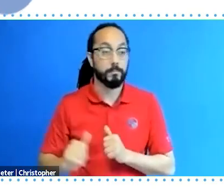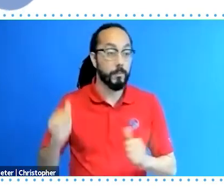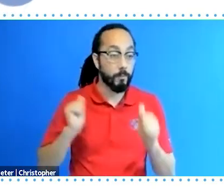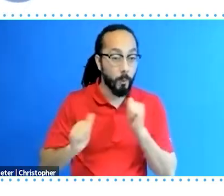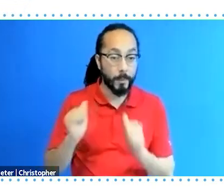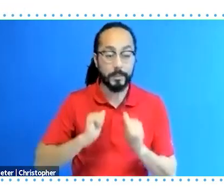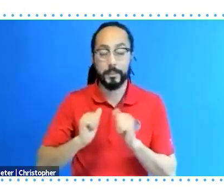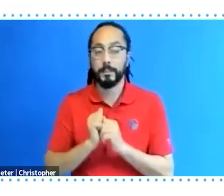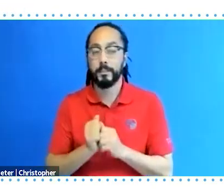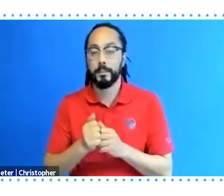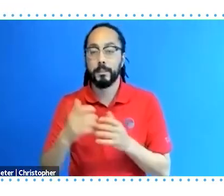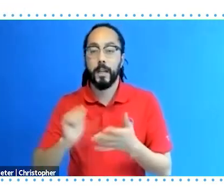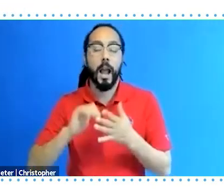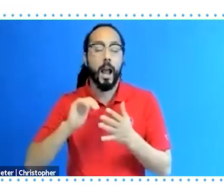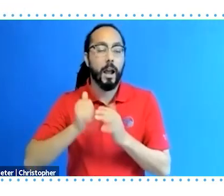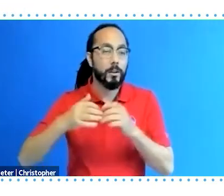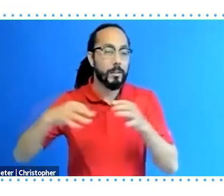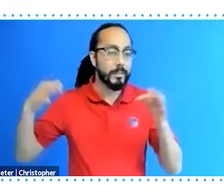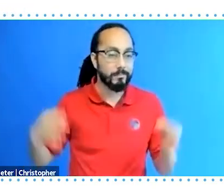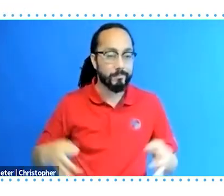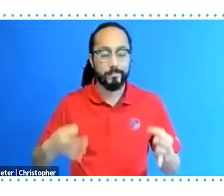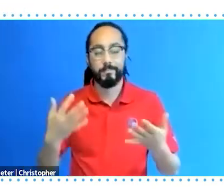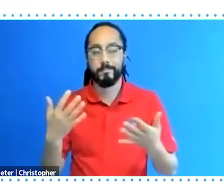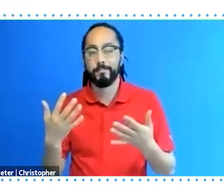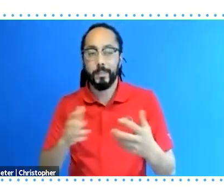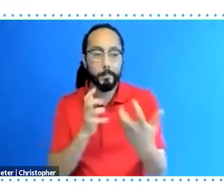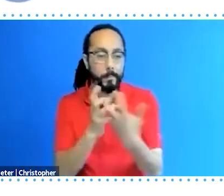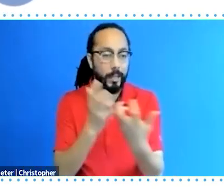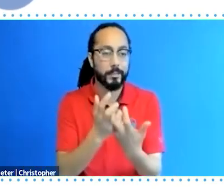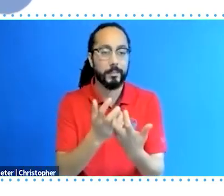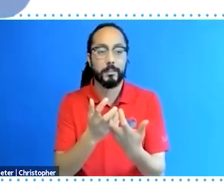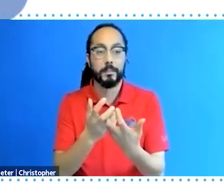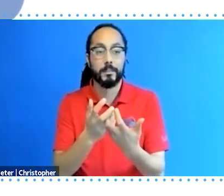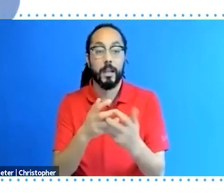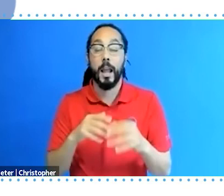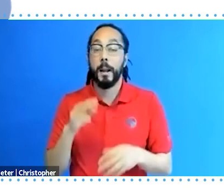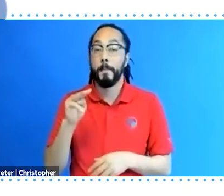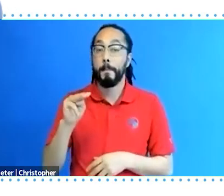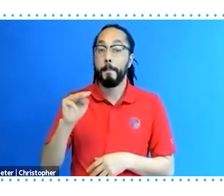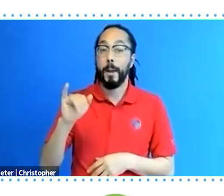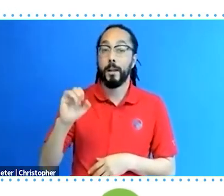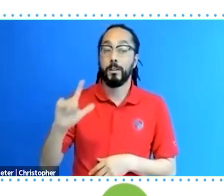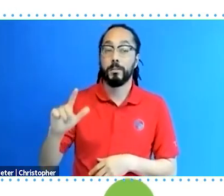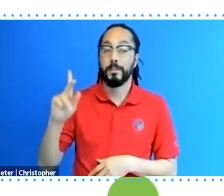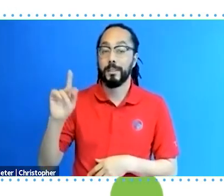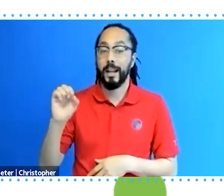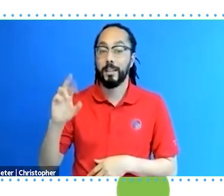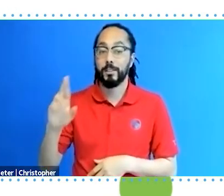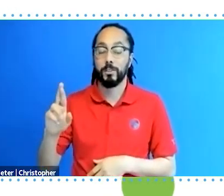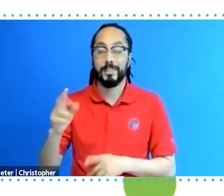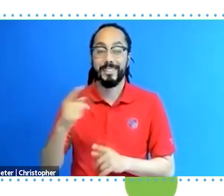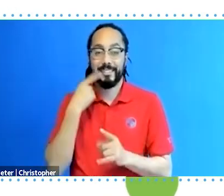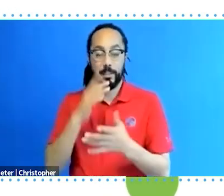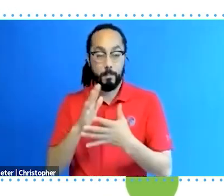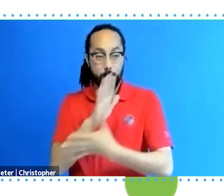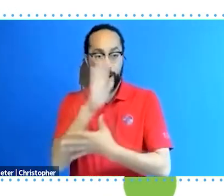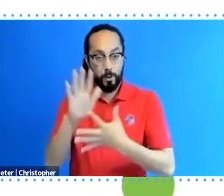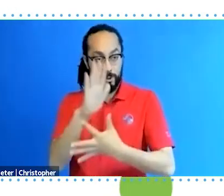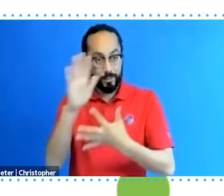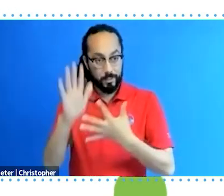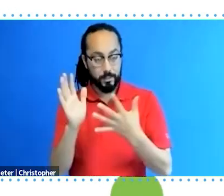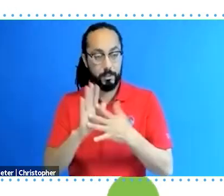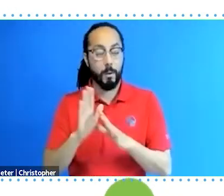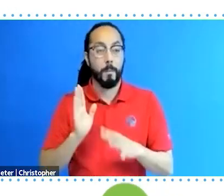for decision-making, compliance, accountability. And Michael Kaiser frames the priorities of arts boards specific to effective